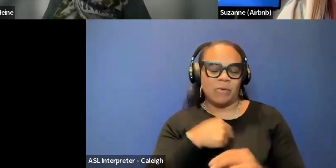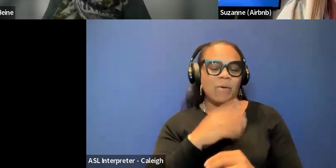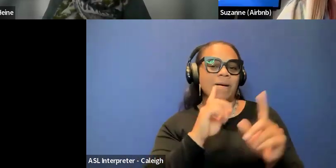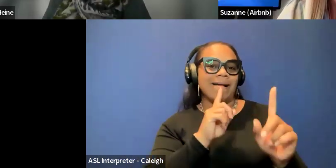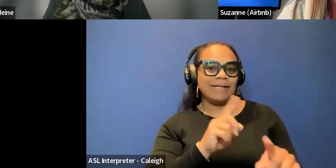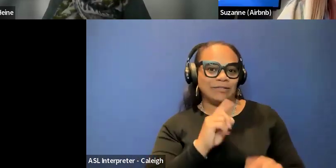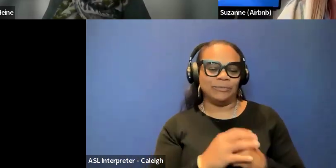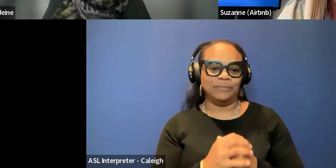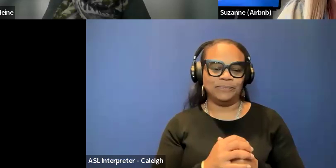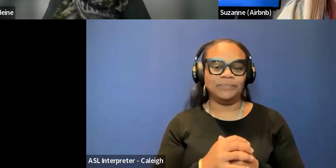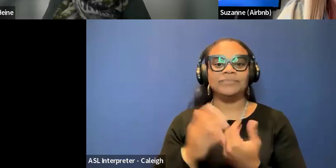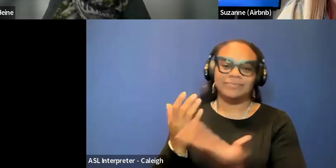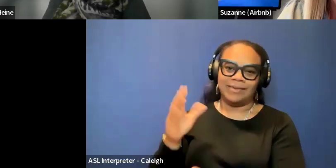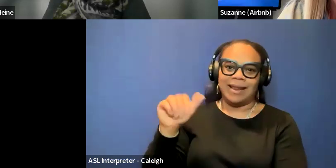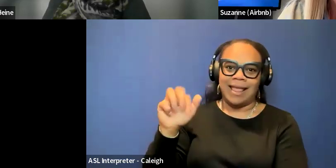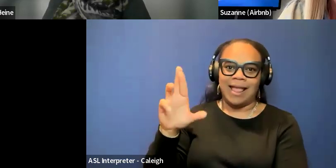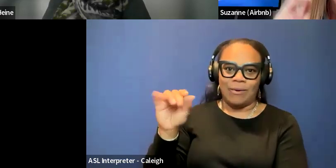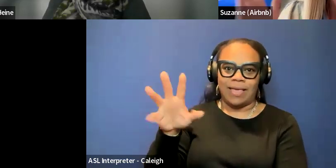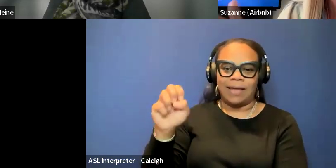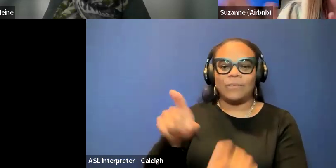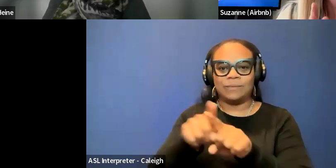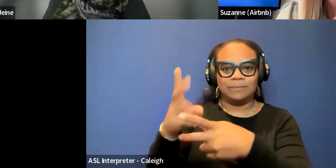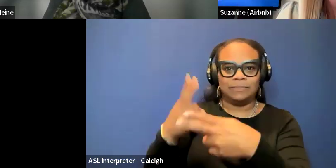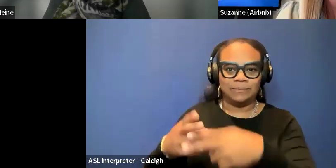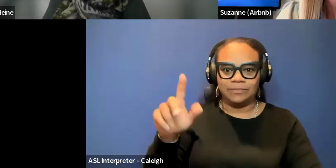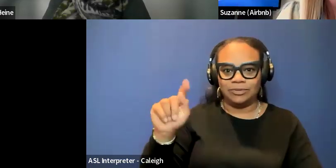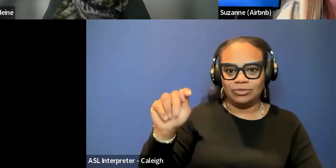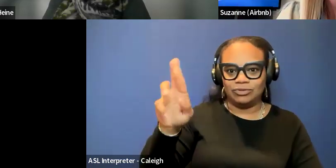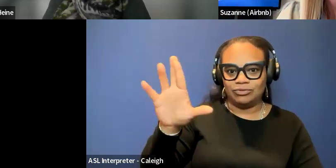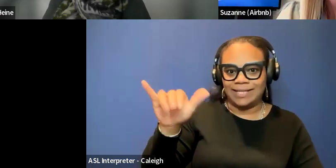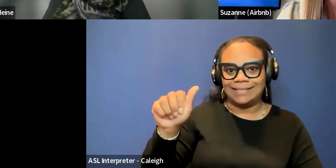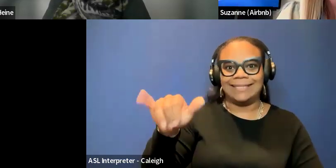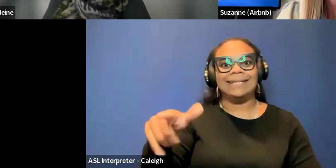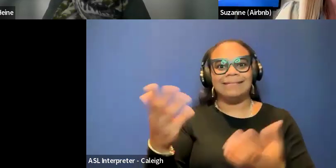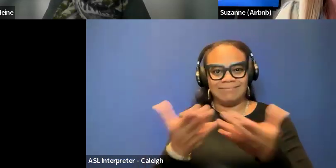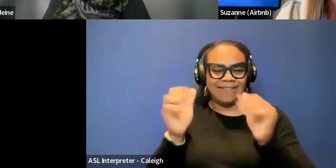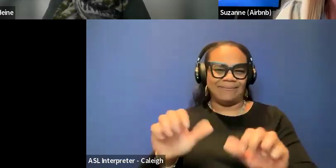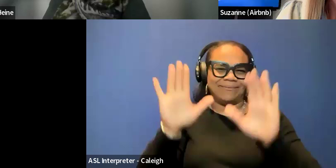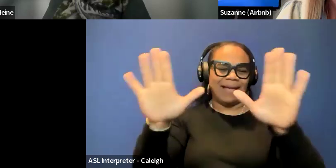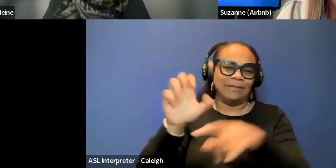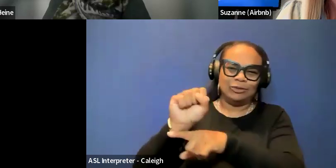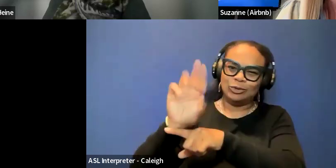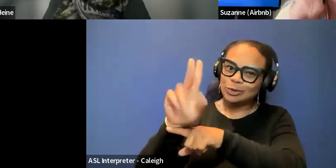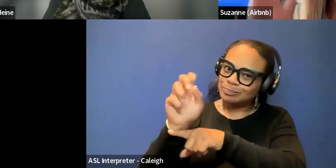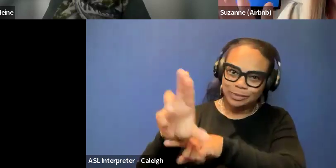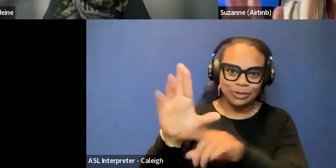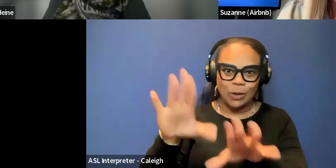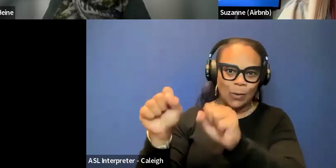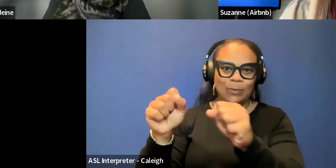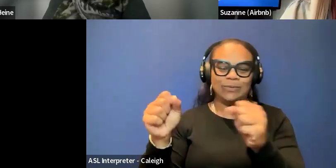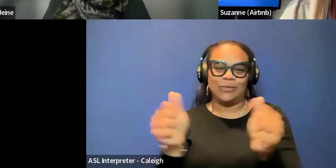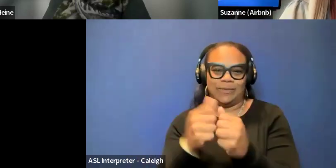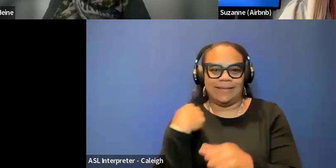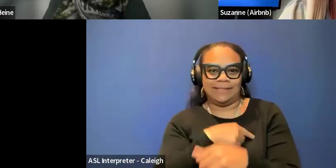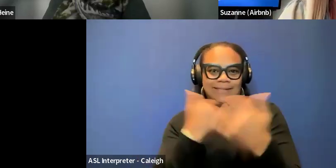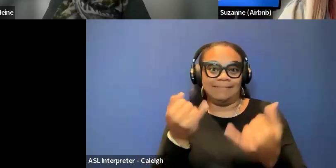said, or as Caroline said, we've got Tracy, who is our fabulous super host that is joining us today. So if you have any questions